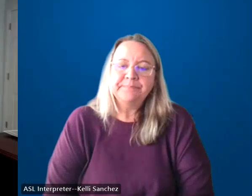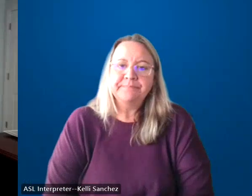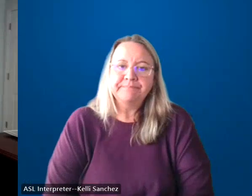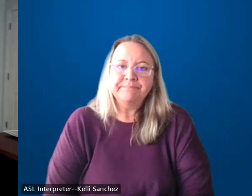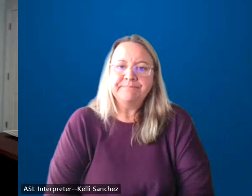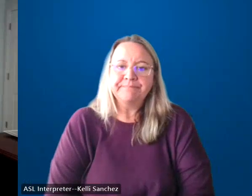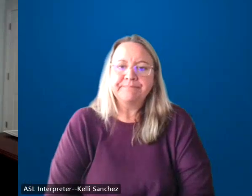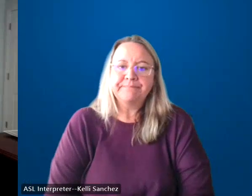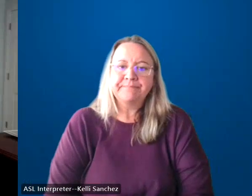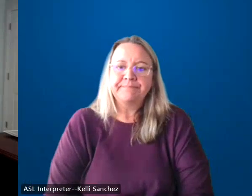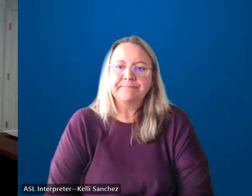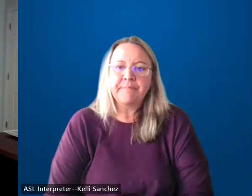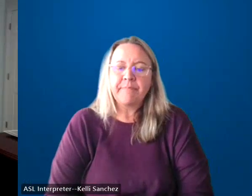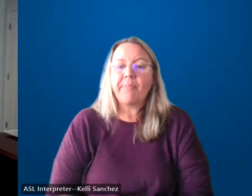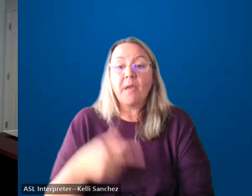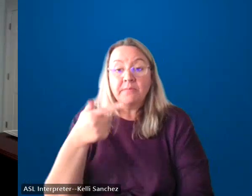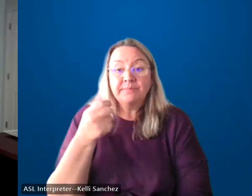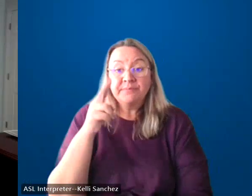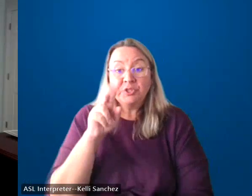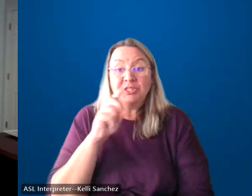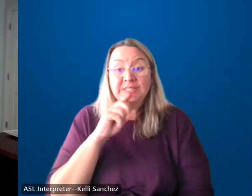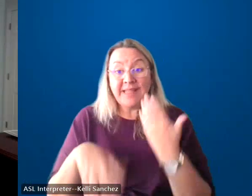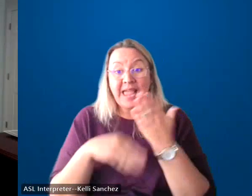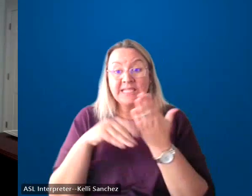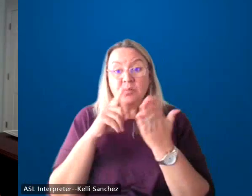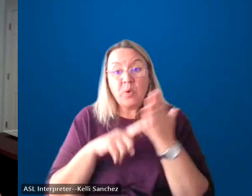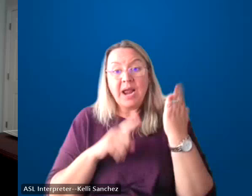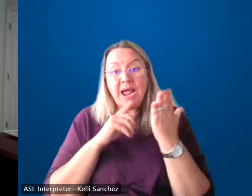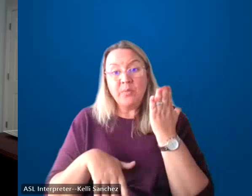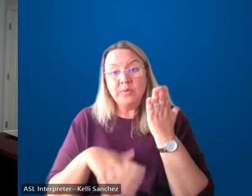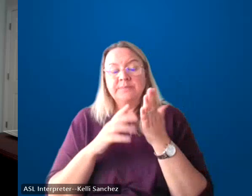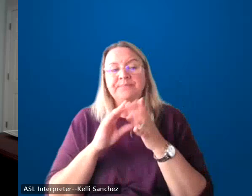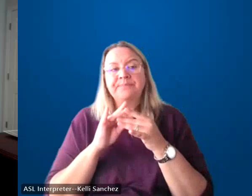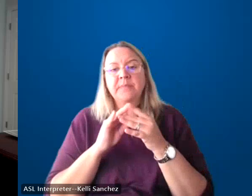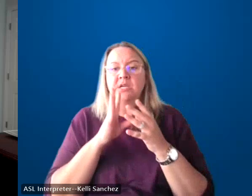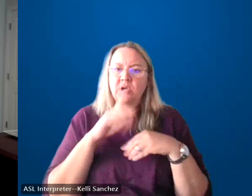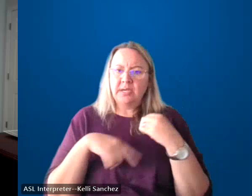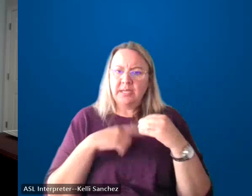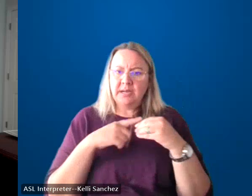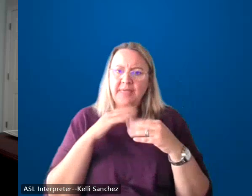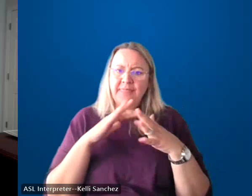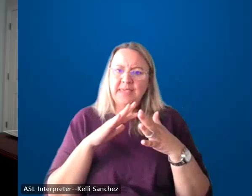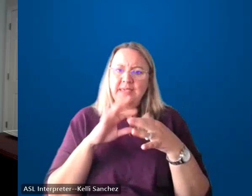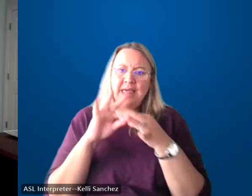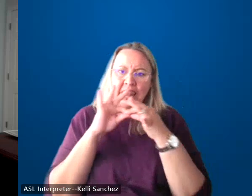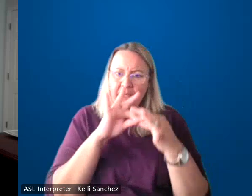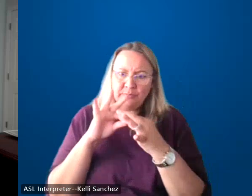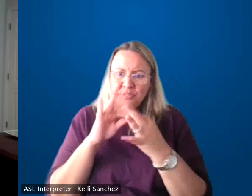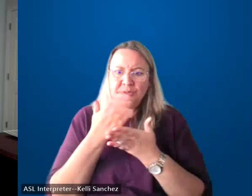Yeah, and briefly, what I would add, Billy, is on the collaboration piece, again,